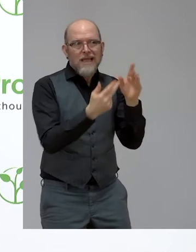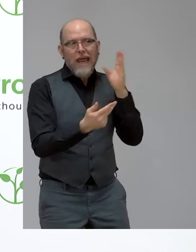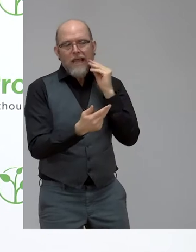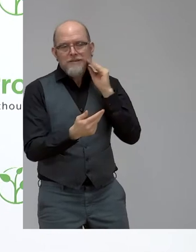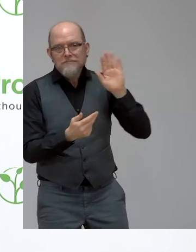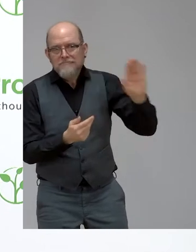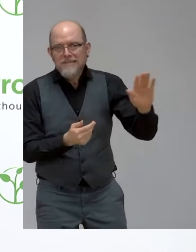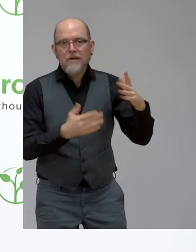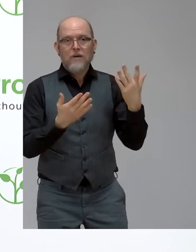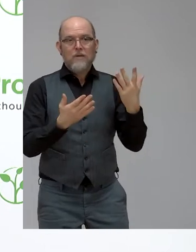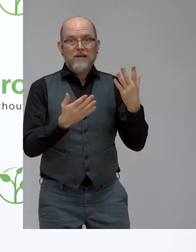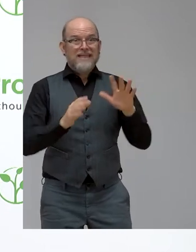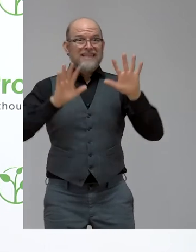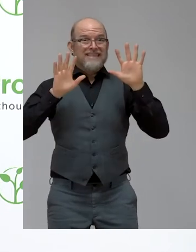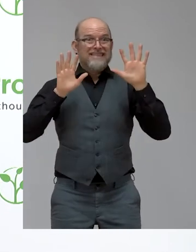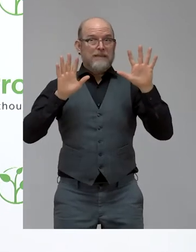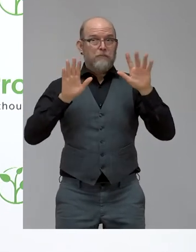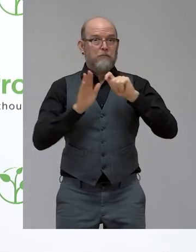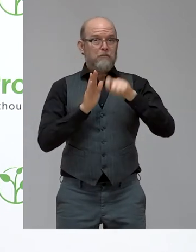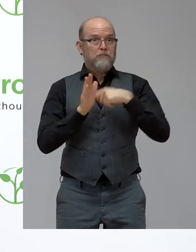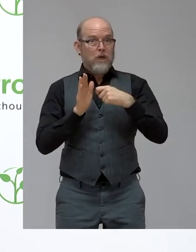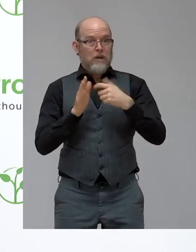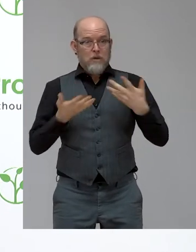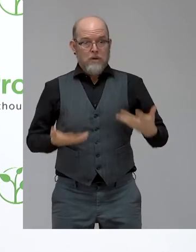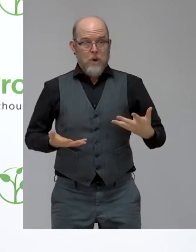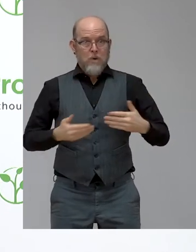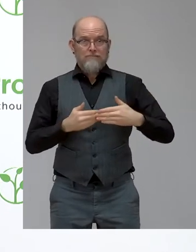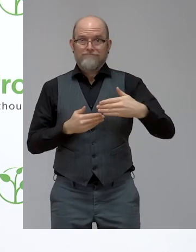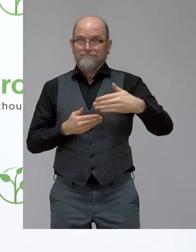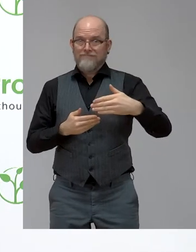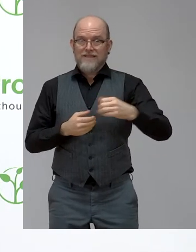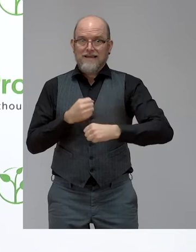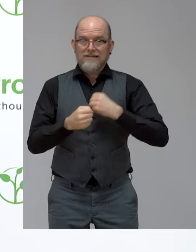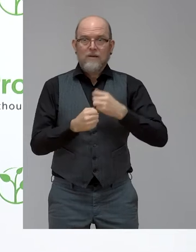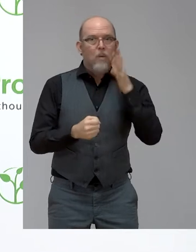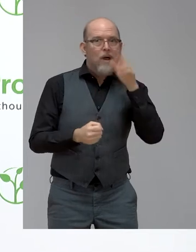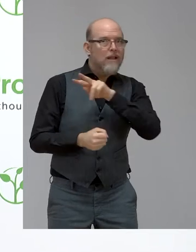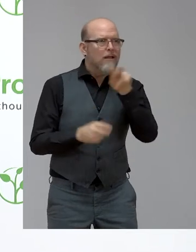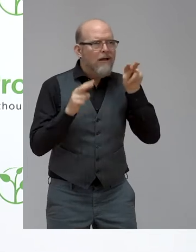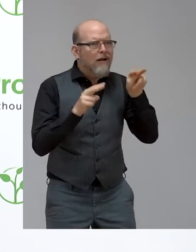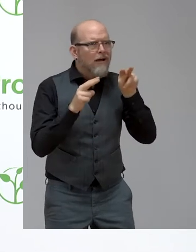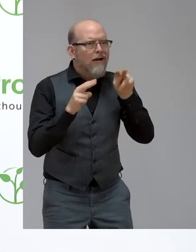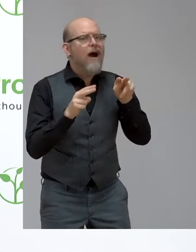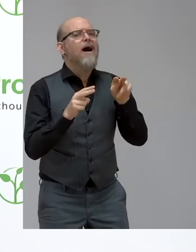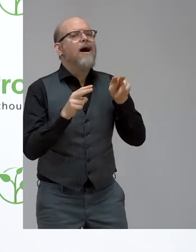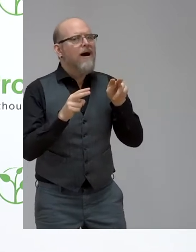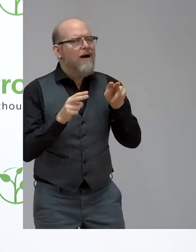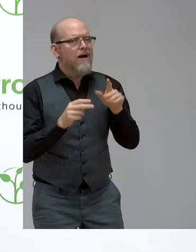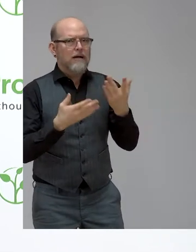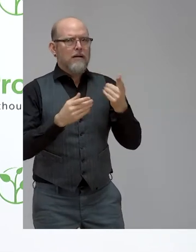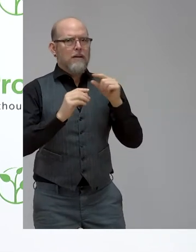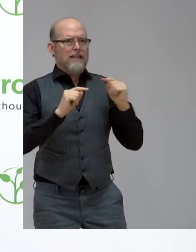that are participating this year. And we will end the session with a panel discussion on what it takes to replicate and to scale, and what have we learned so